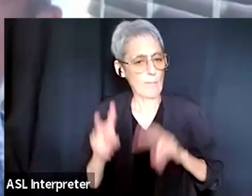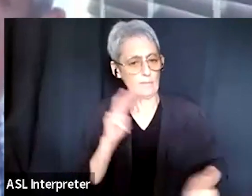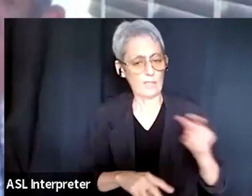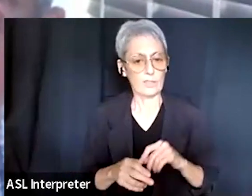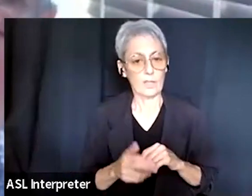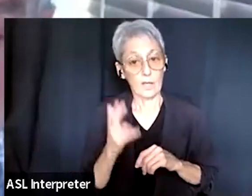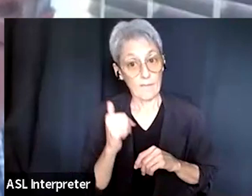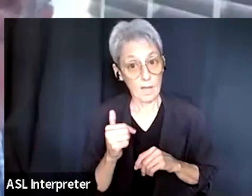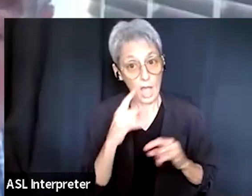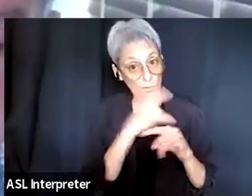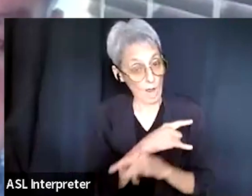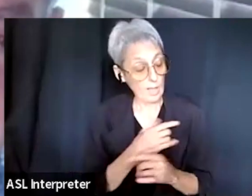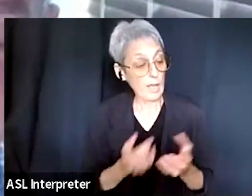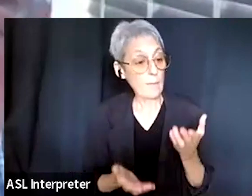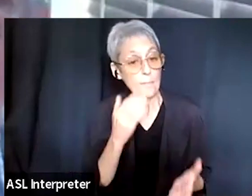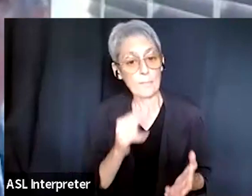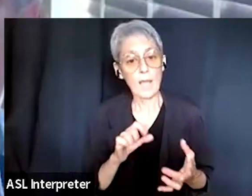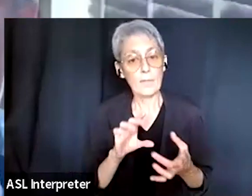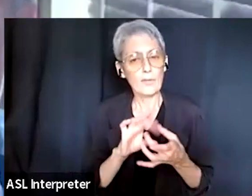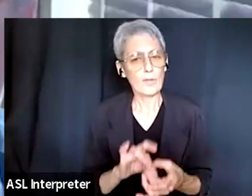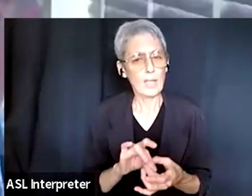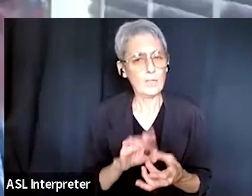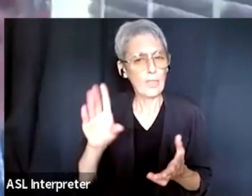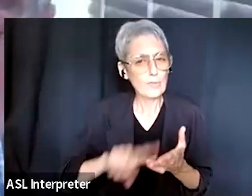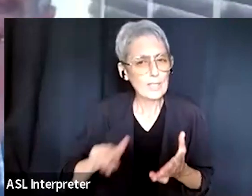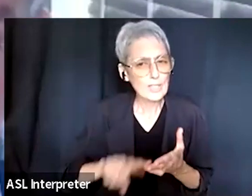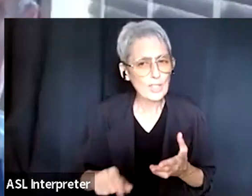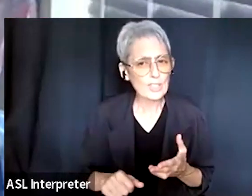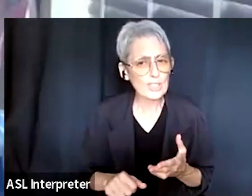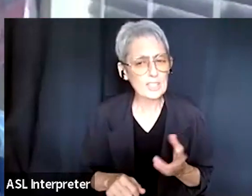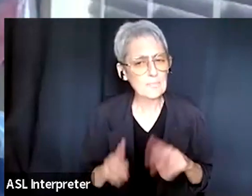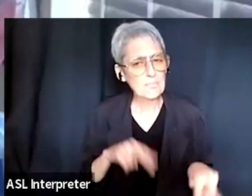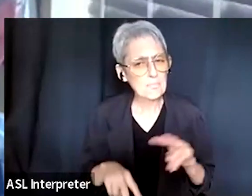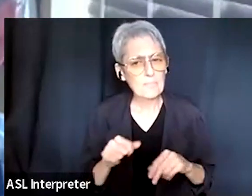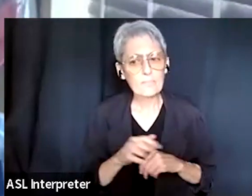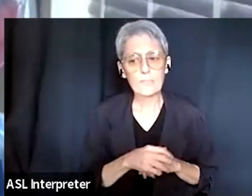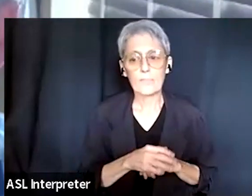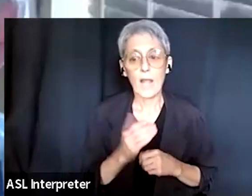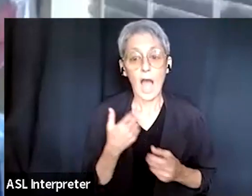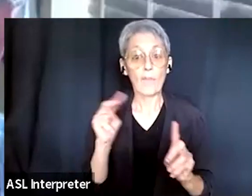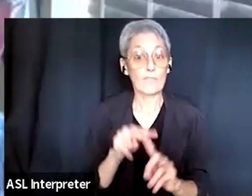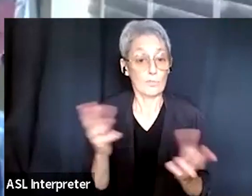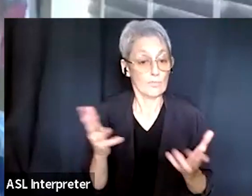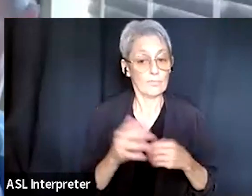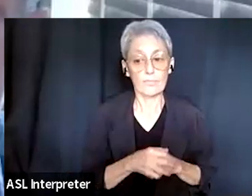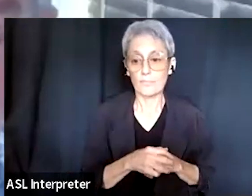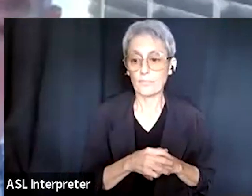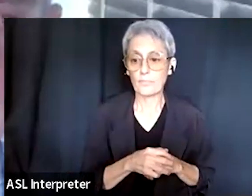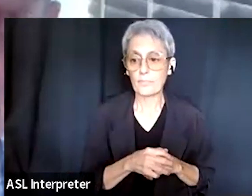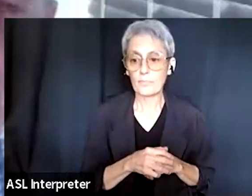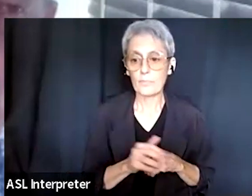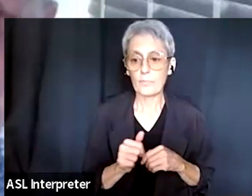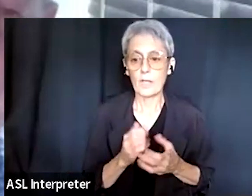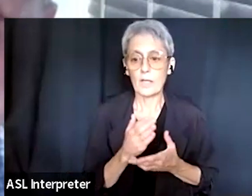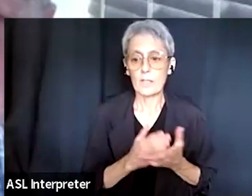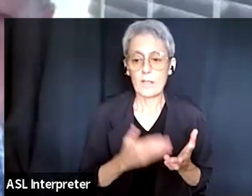ironically maybe, around the research. And our view is that while some good research and some